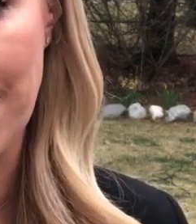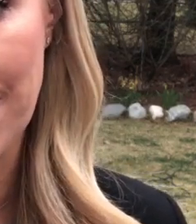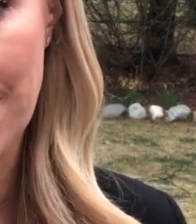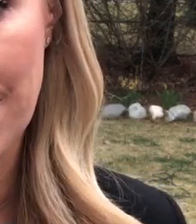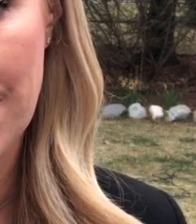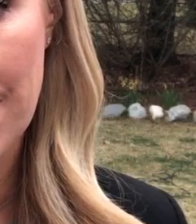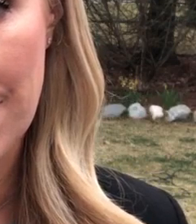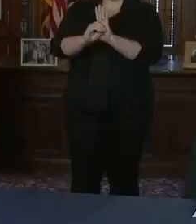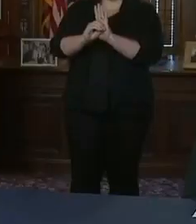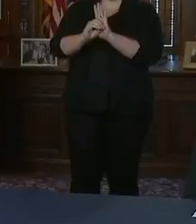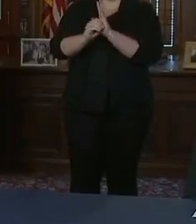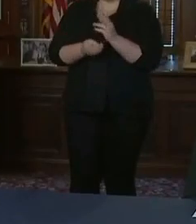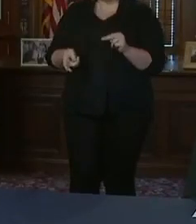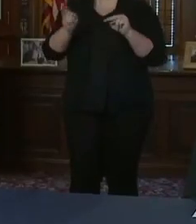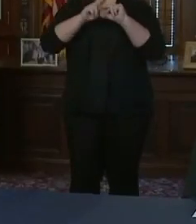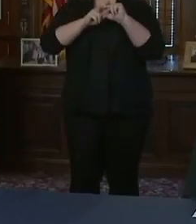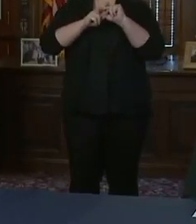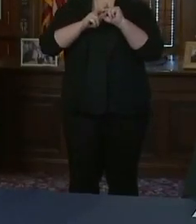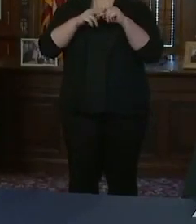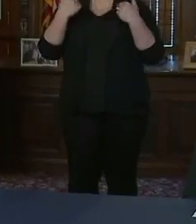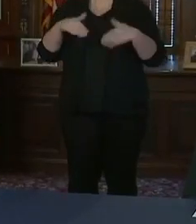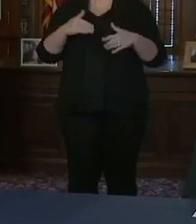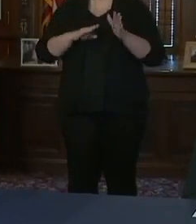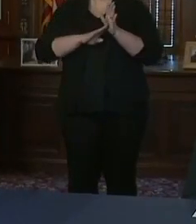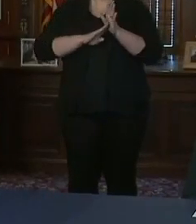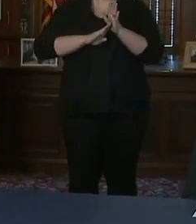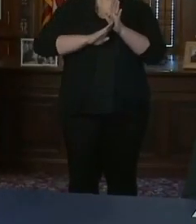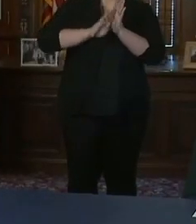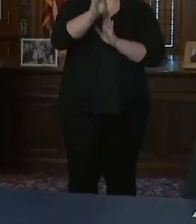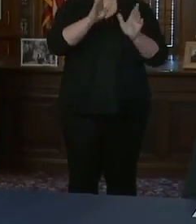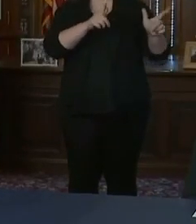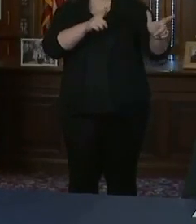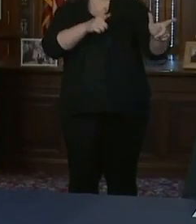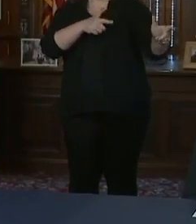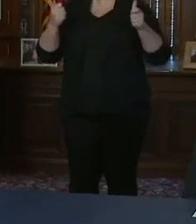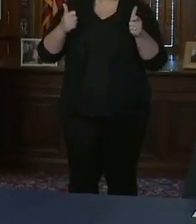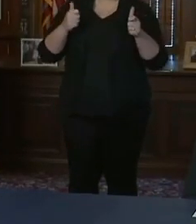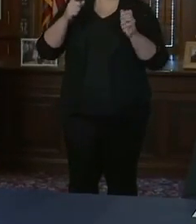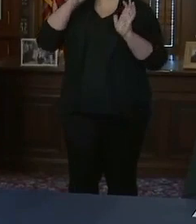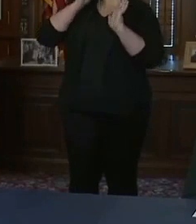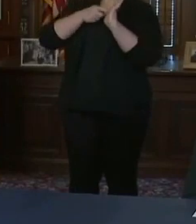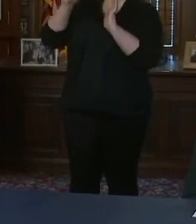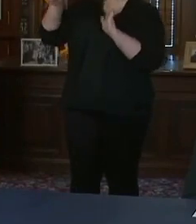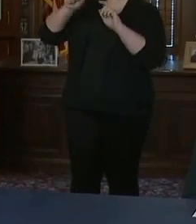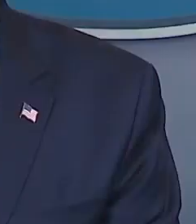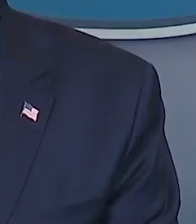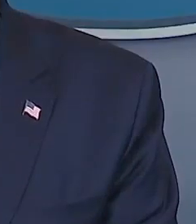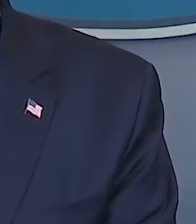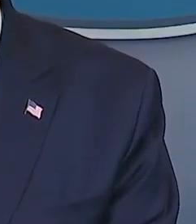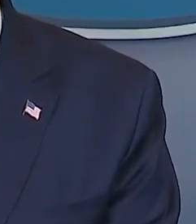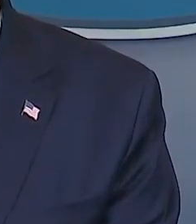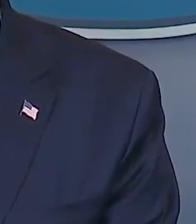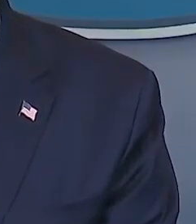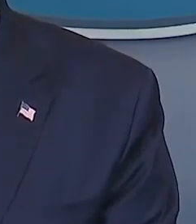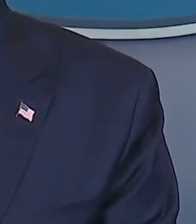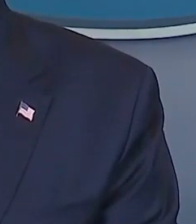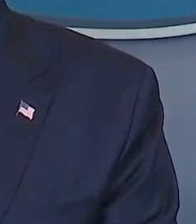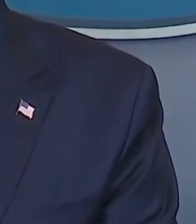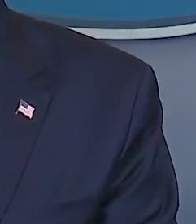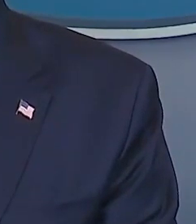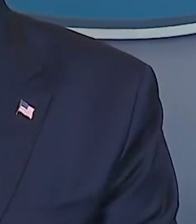Michigan. This crisis is ramping up exponentially. Governor Gretchen Whitmer officially calling on President Trump for